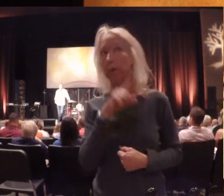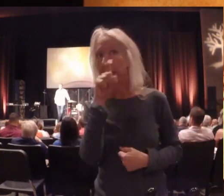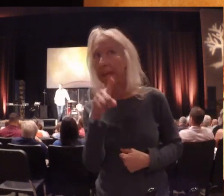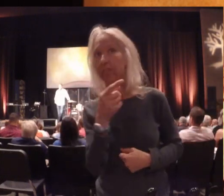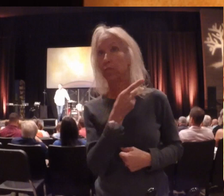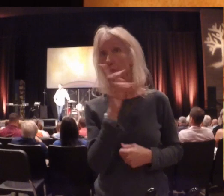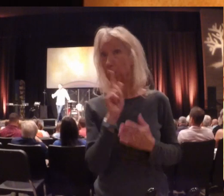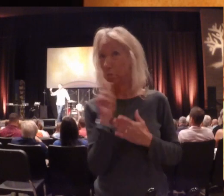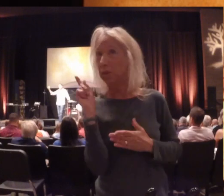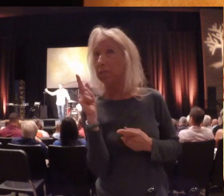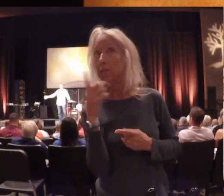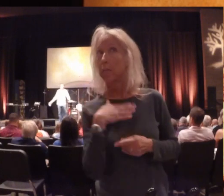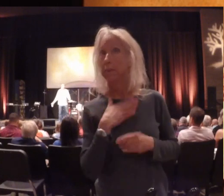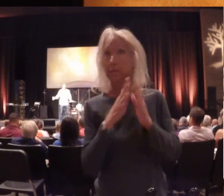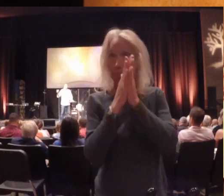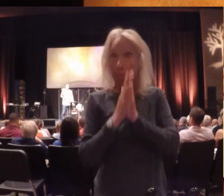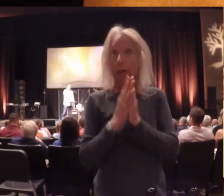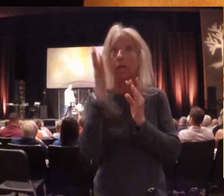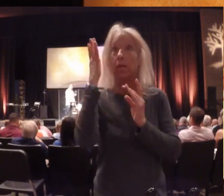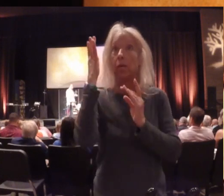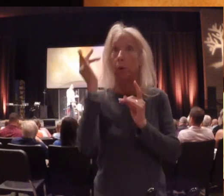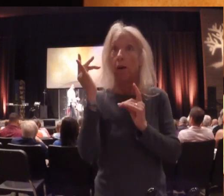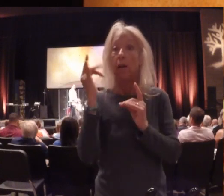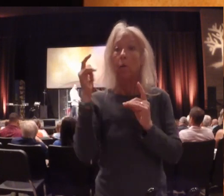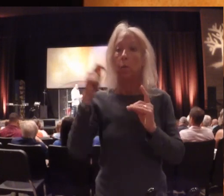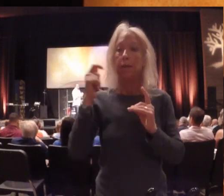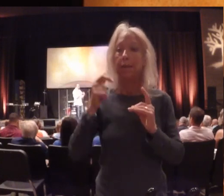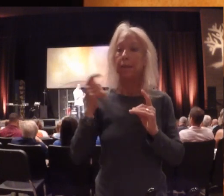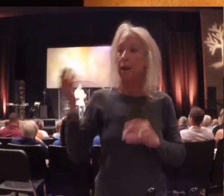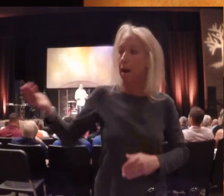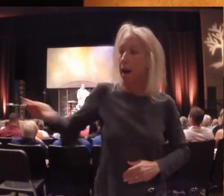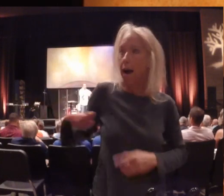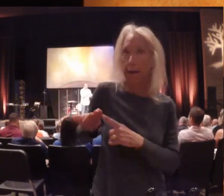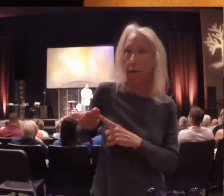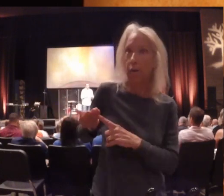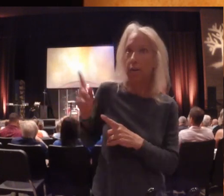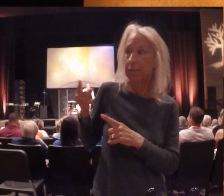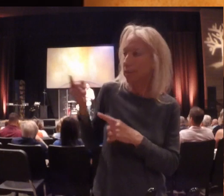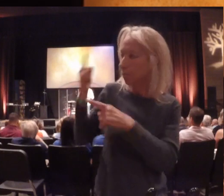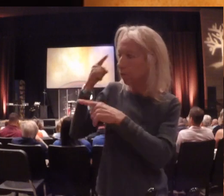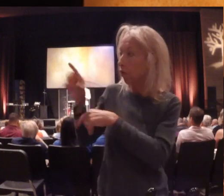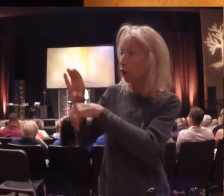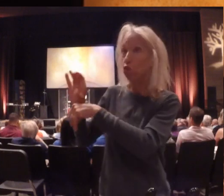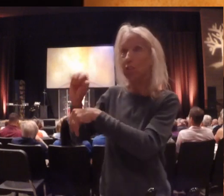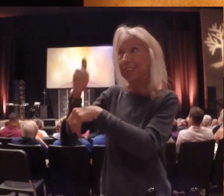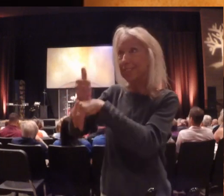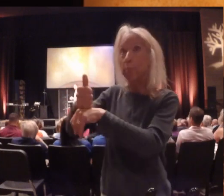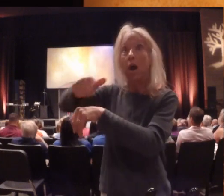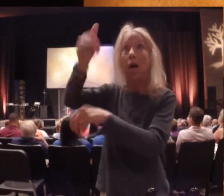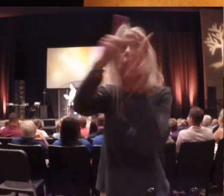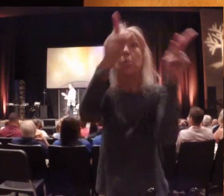a few weeks ago to pray for us as we're looking to hire our next church planter, because we want to be a church that has the vision of